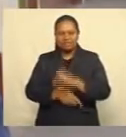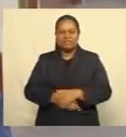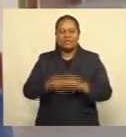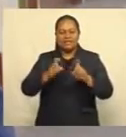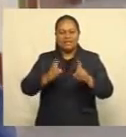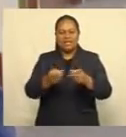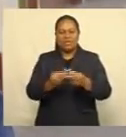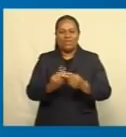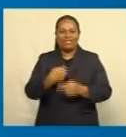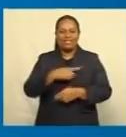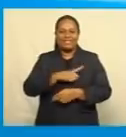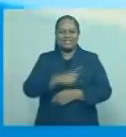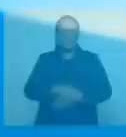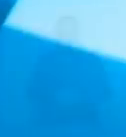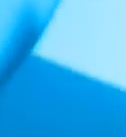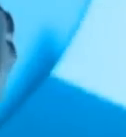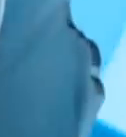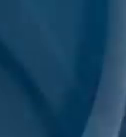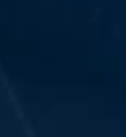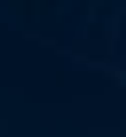us.